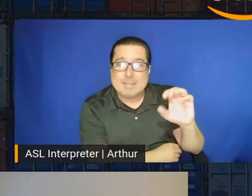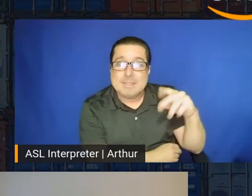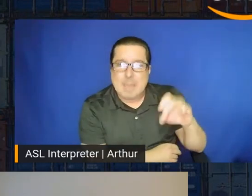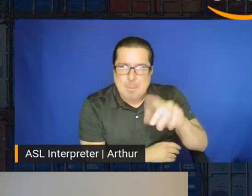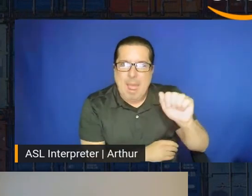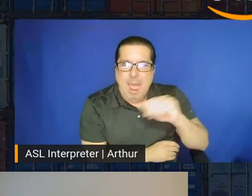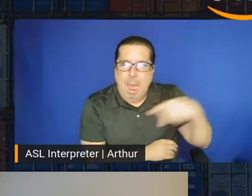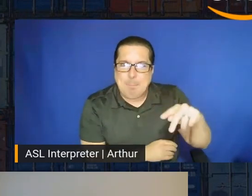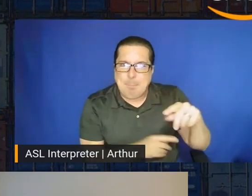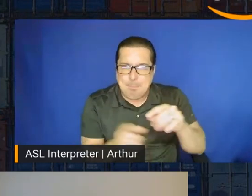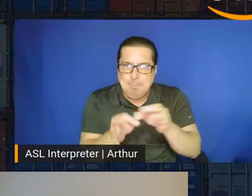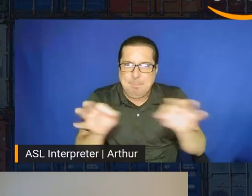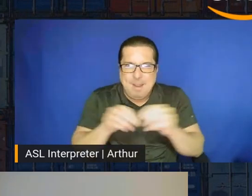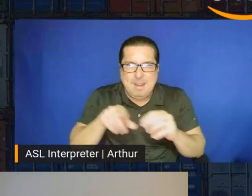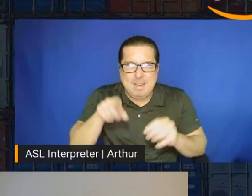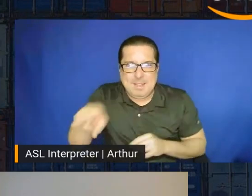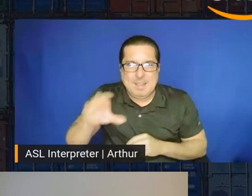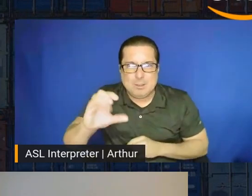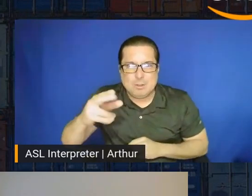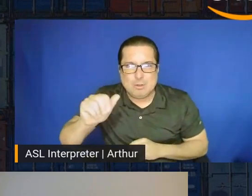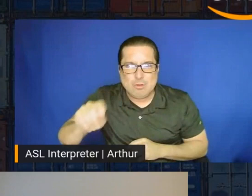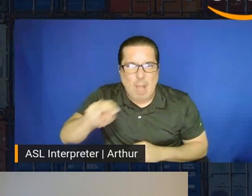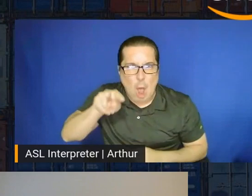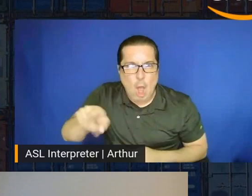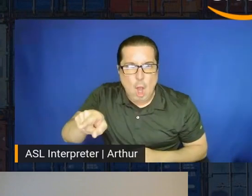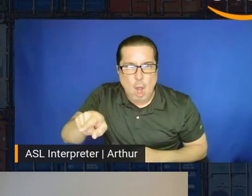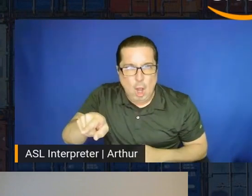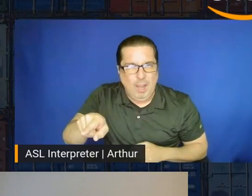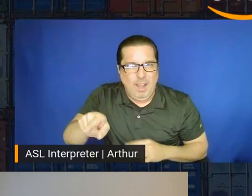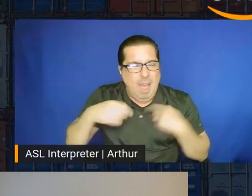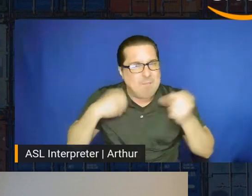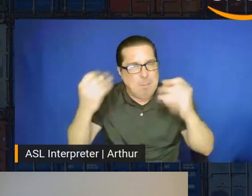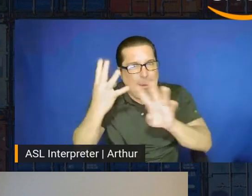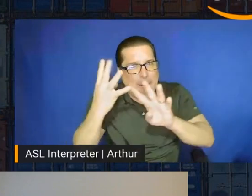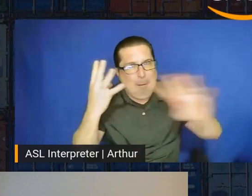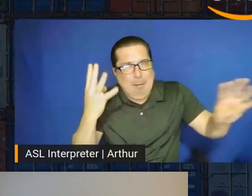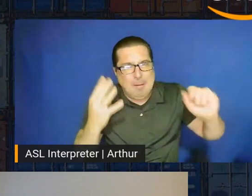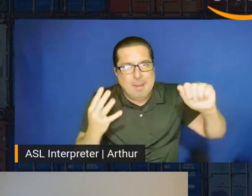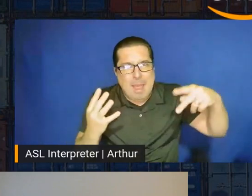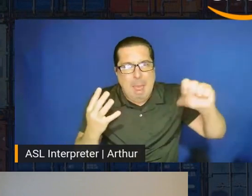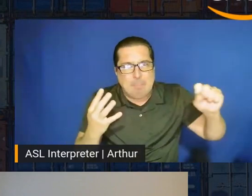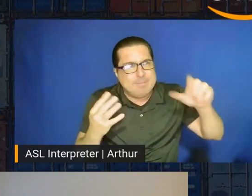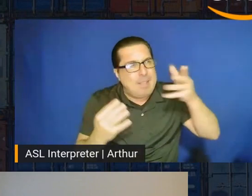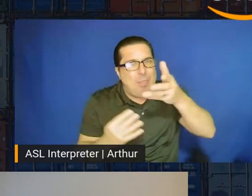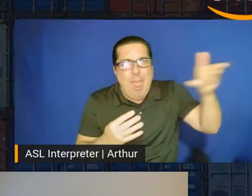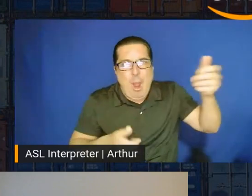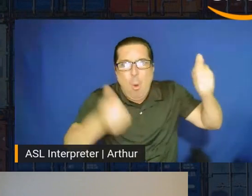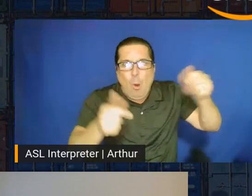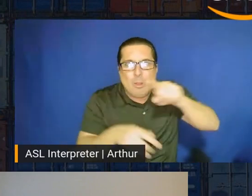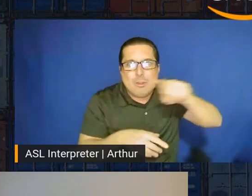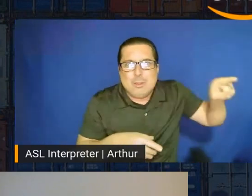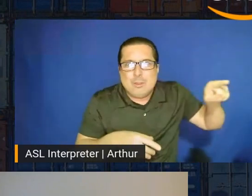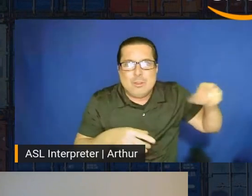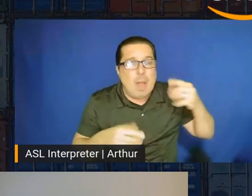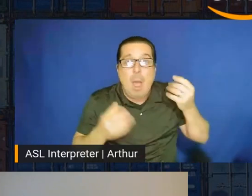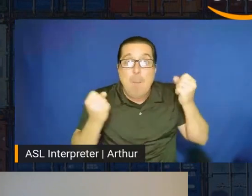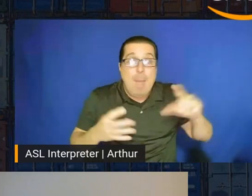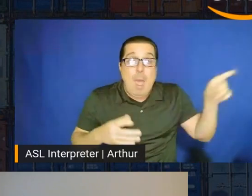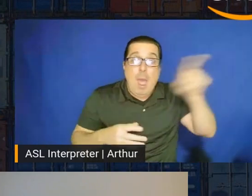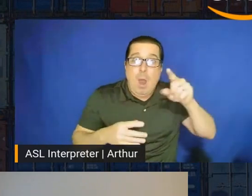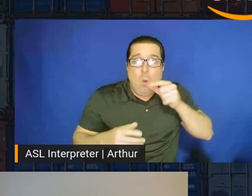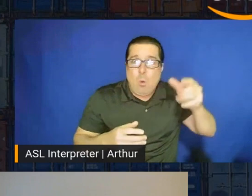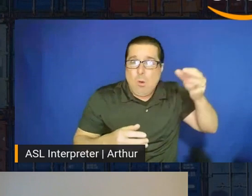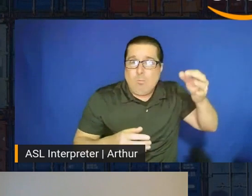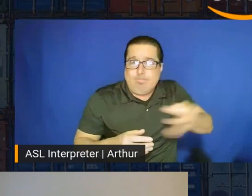of solutions that are out there. Now, Rama, you mentioned that we provide an opinionated view into some of those solutions.